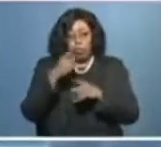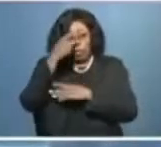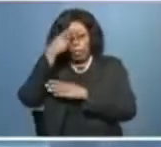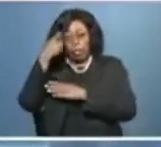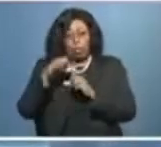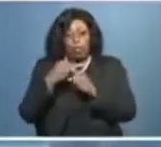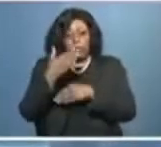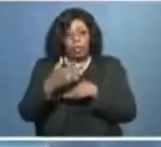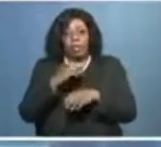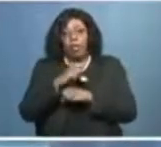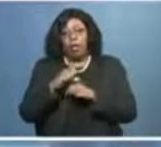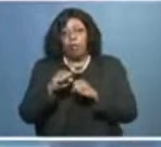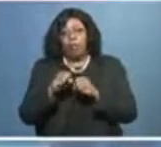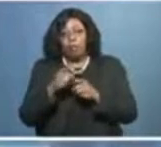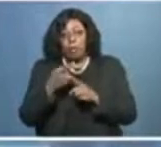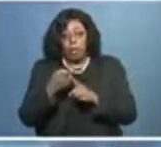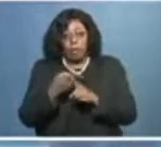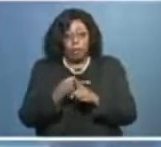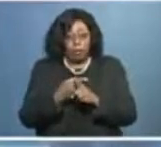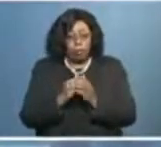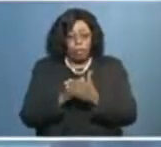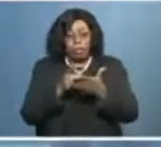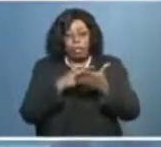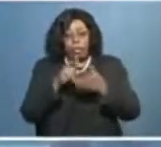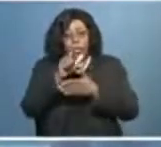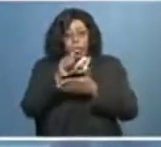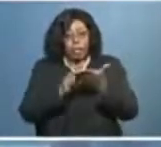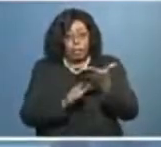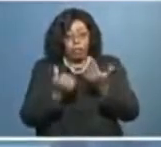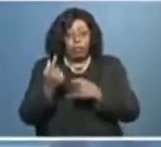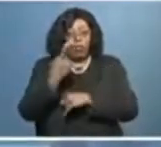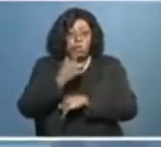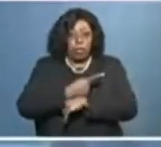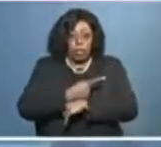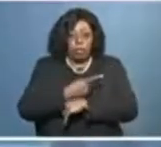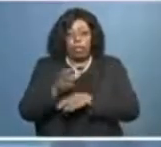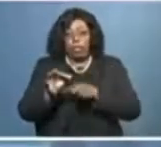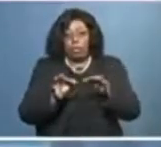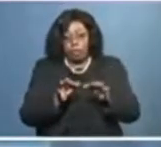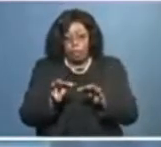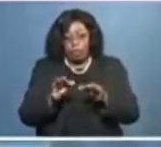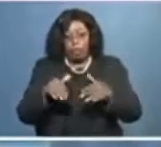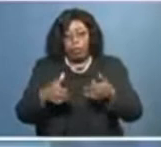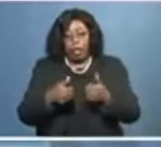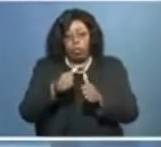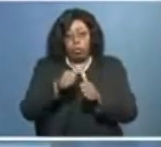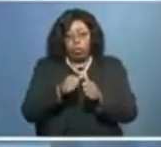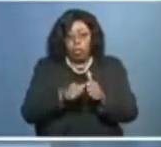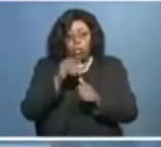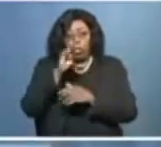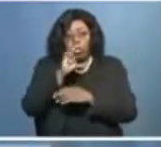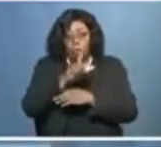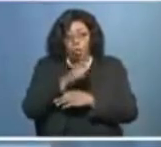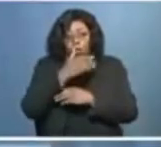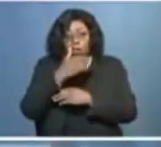month. The Attorney General specifically detailing the list earlier today and explaining how each bill will enhance Bahamians and the country